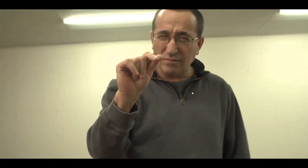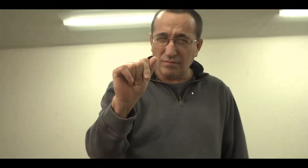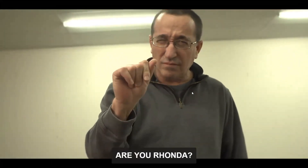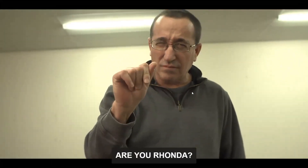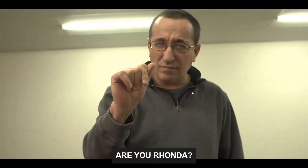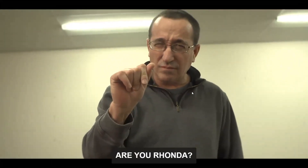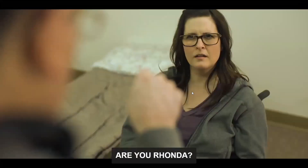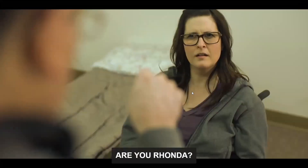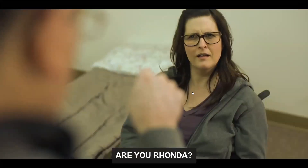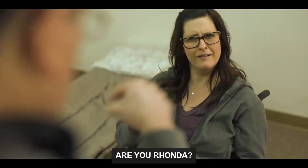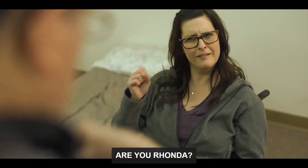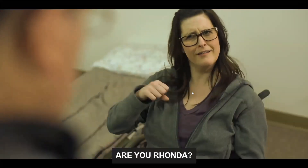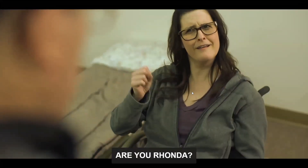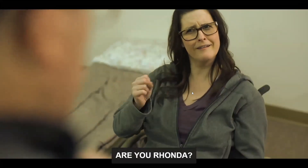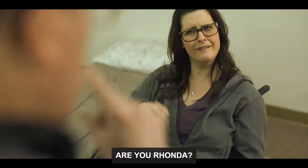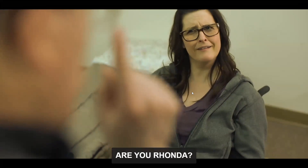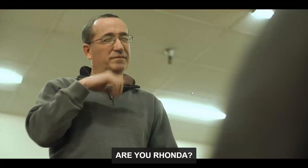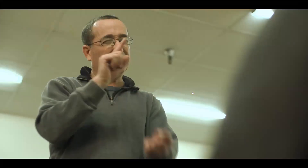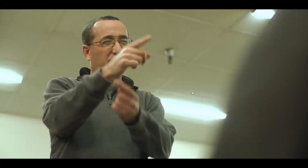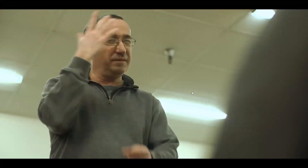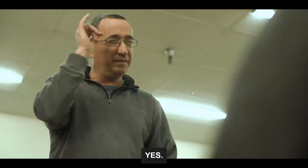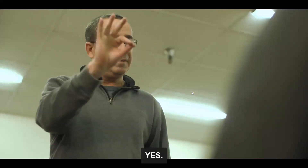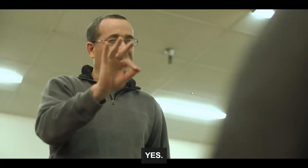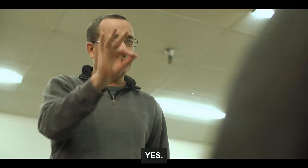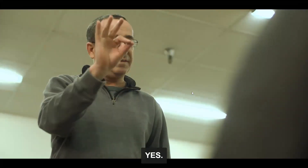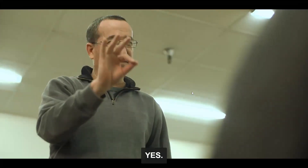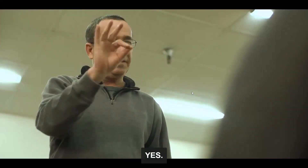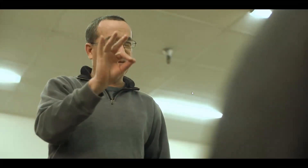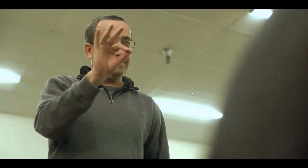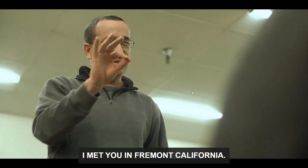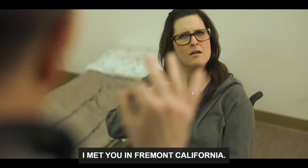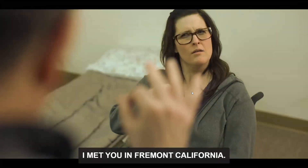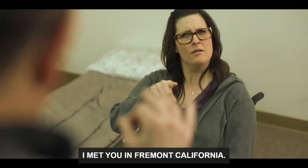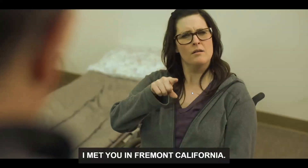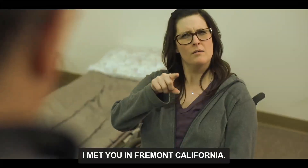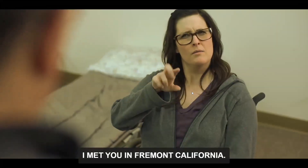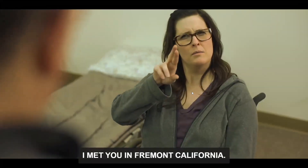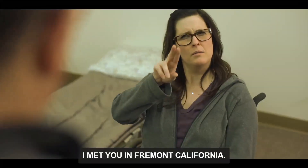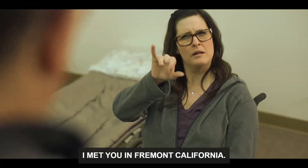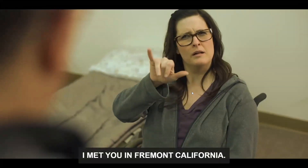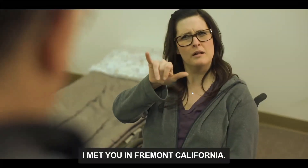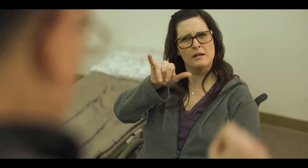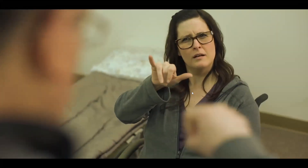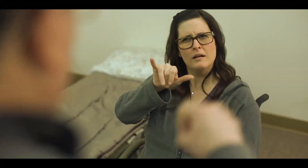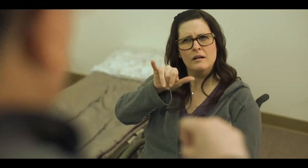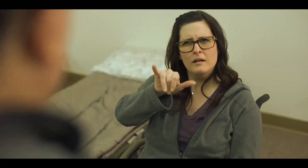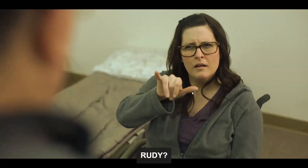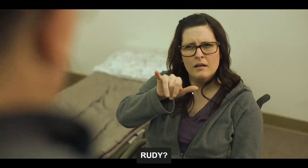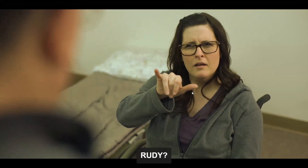Are you Rhonda? Yes? I met you in Fremont, California.